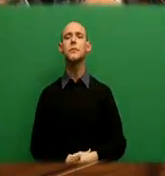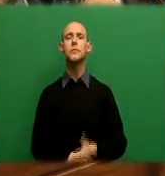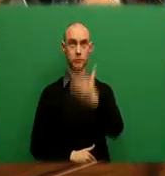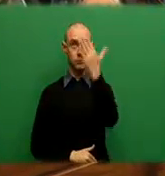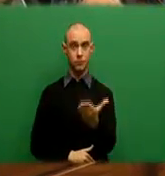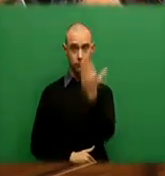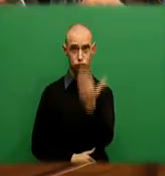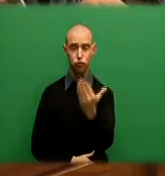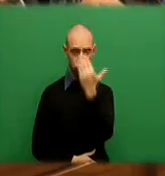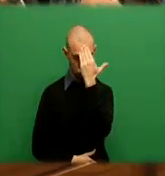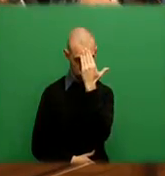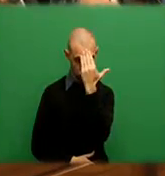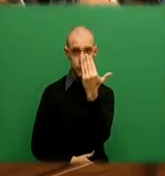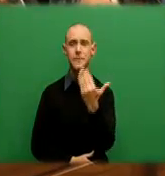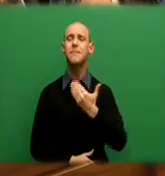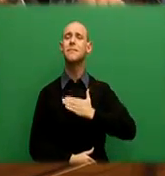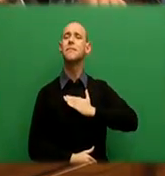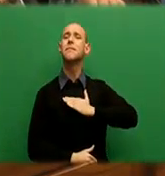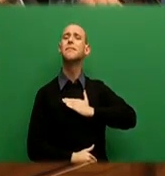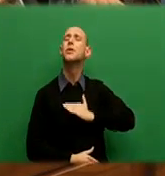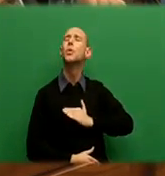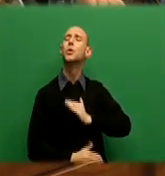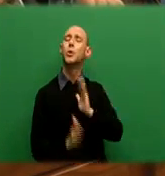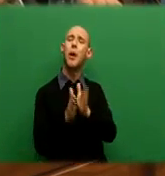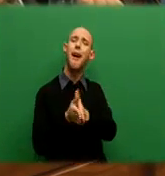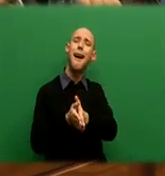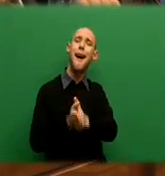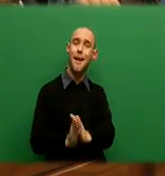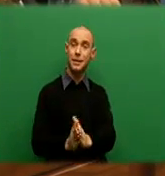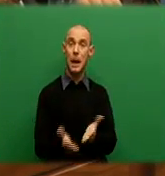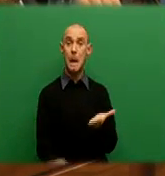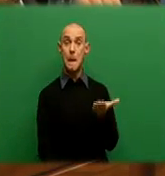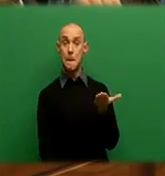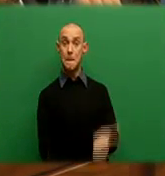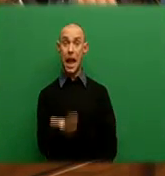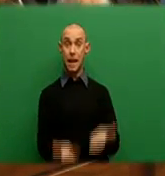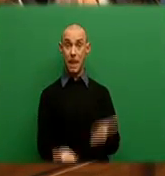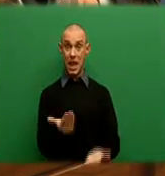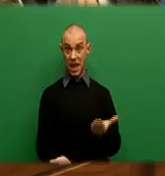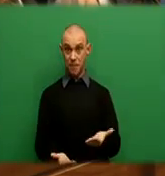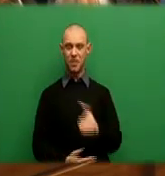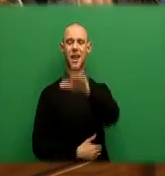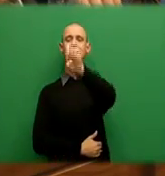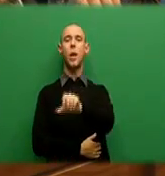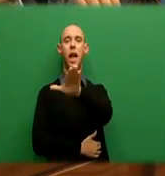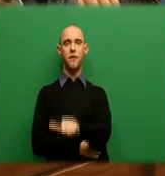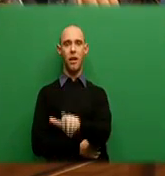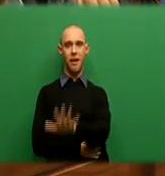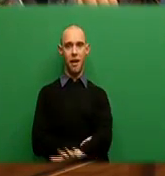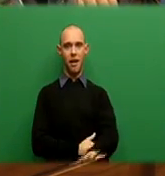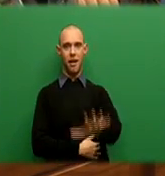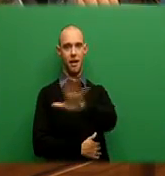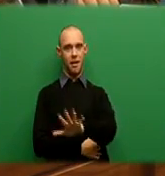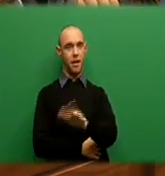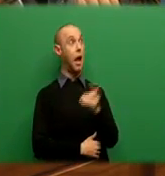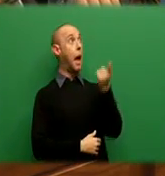have you modeled the impact of a possible downgrade in South Africa's sovereign ratings on